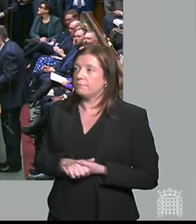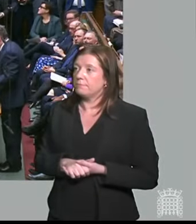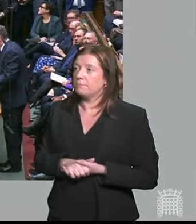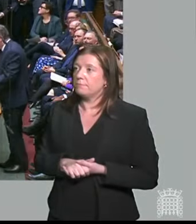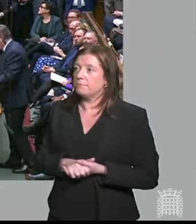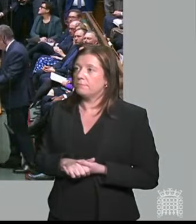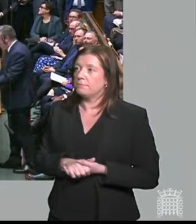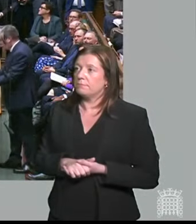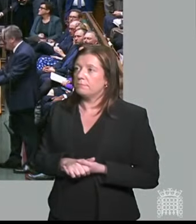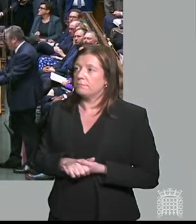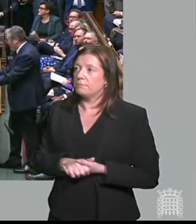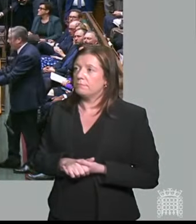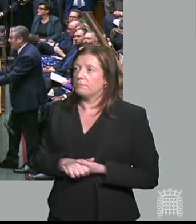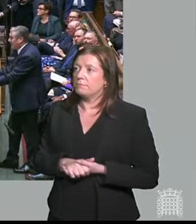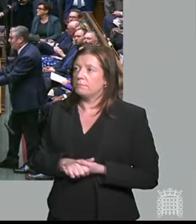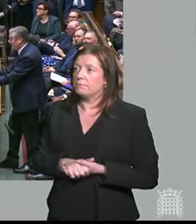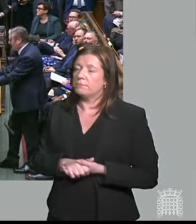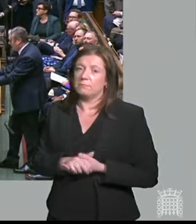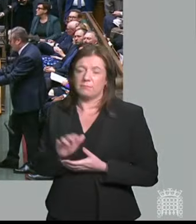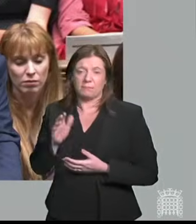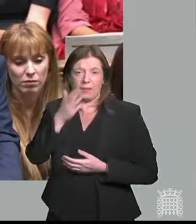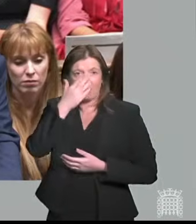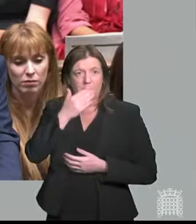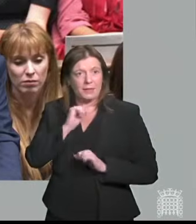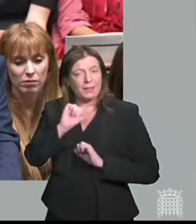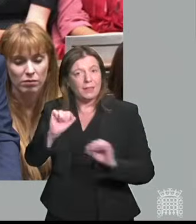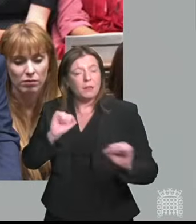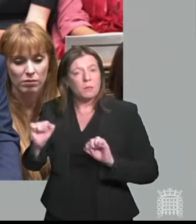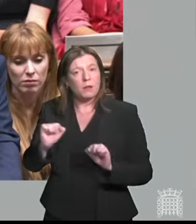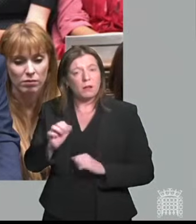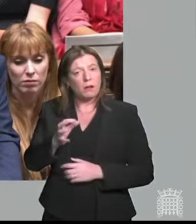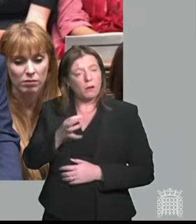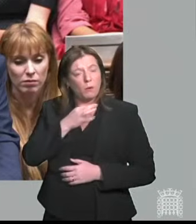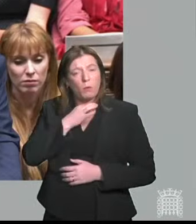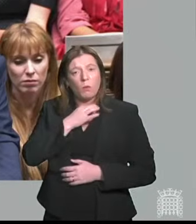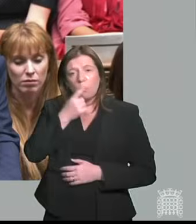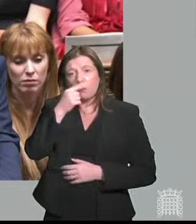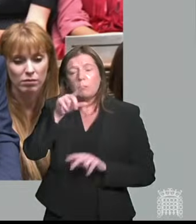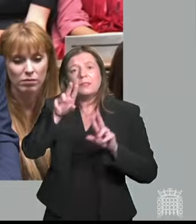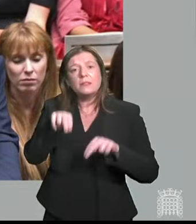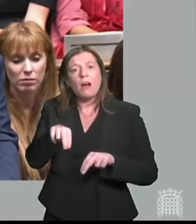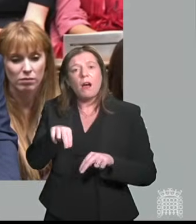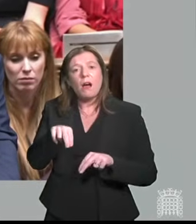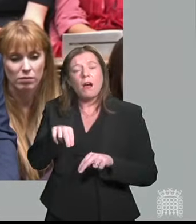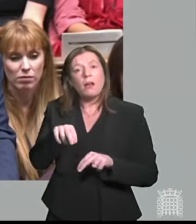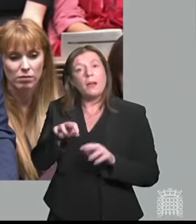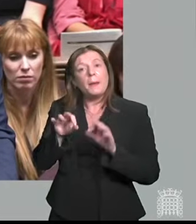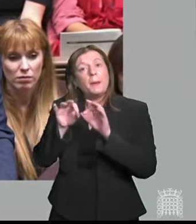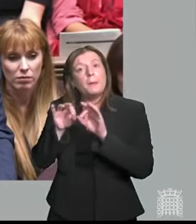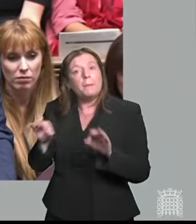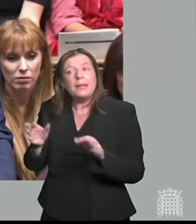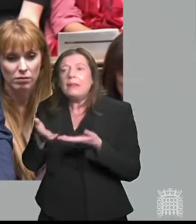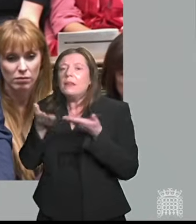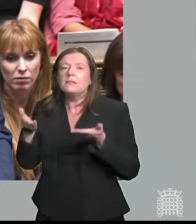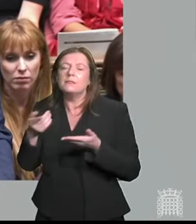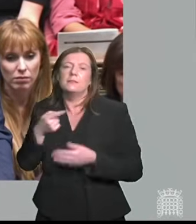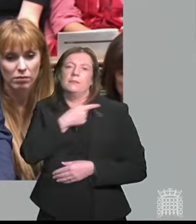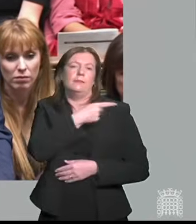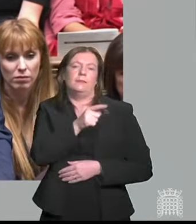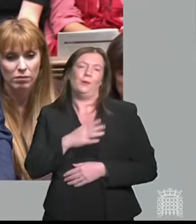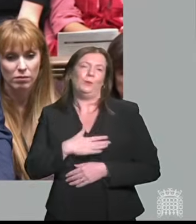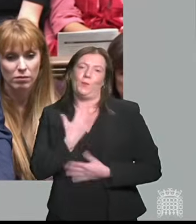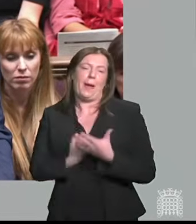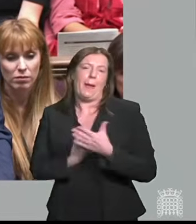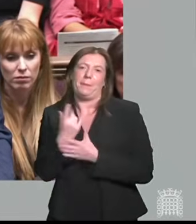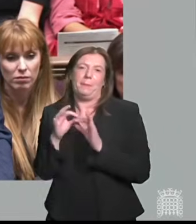This is a crisis where lives hang in the balance, and where the enemies of peace and democracy would like nothing more than for